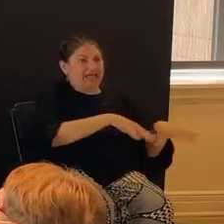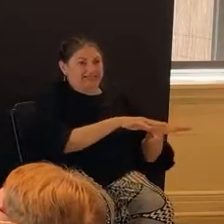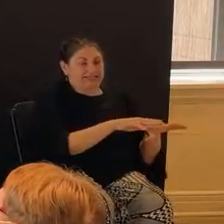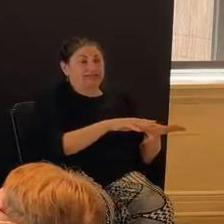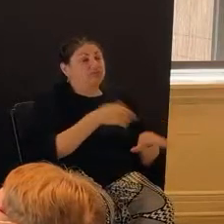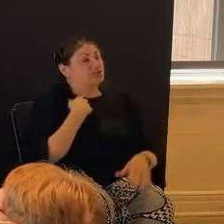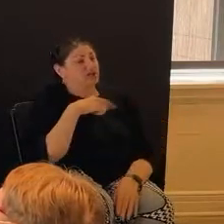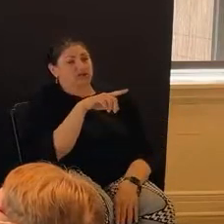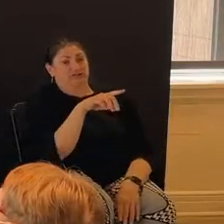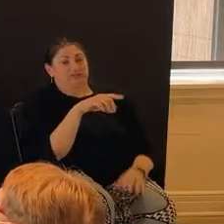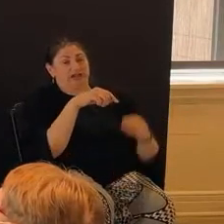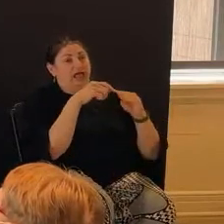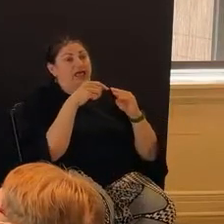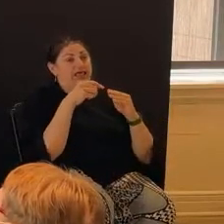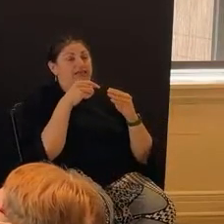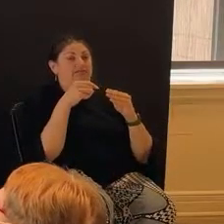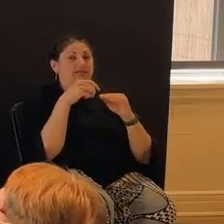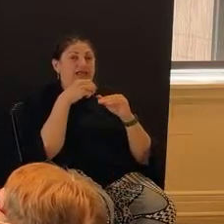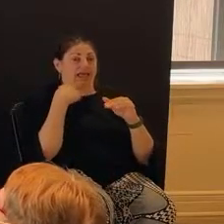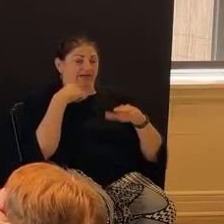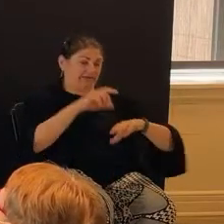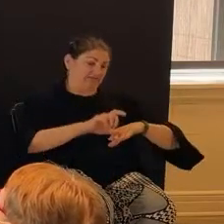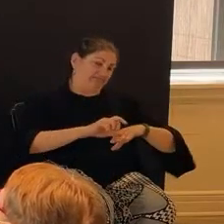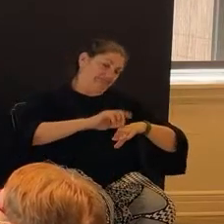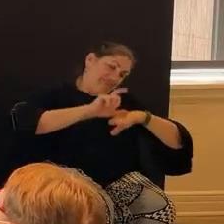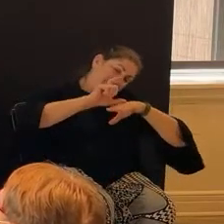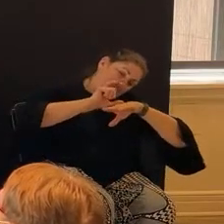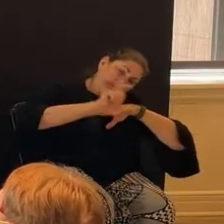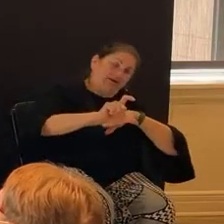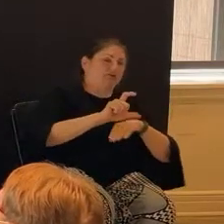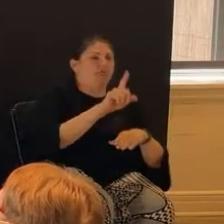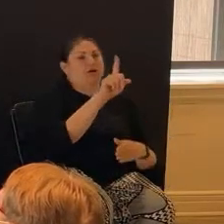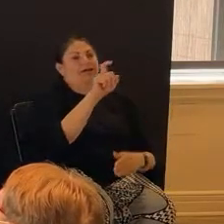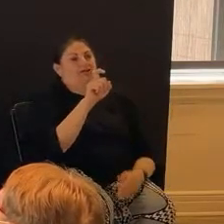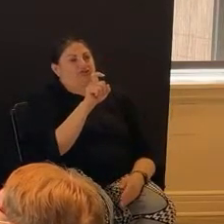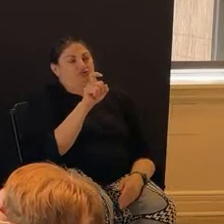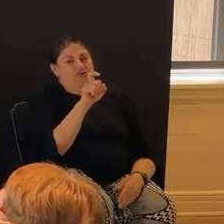120 feet, I think, of scorching hot pumice. It was like 1,500